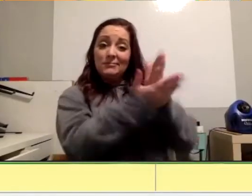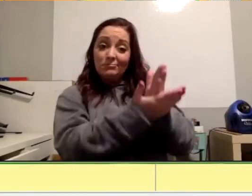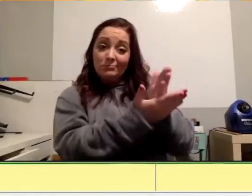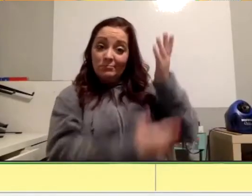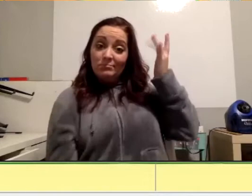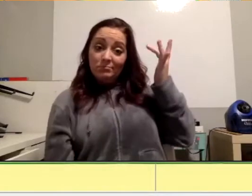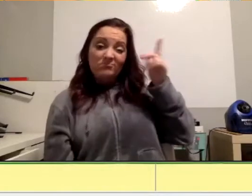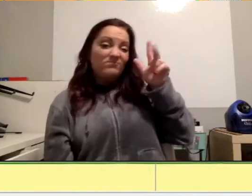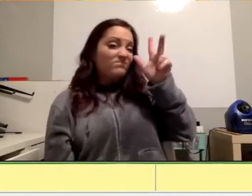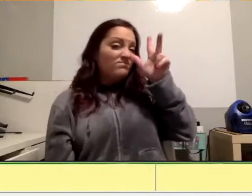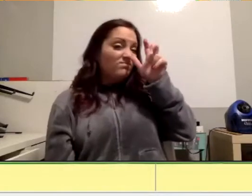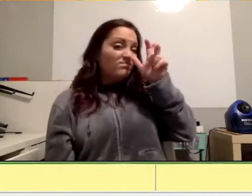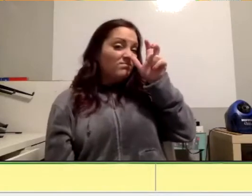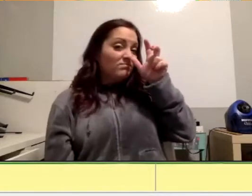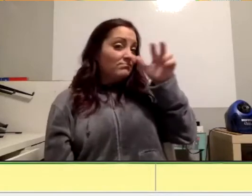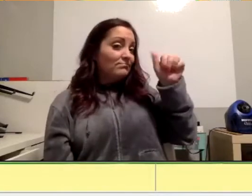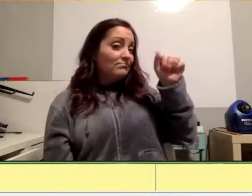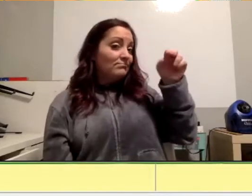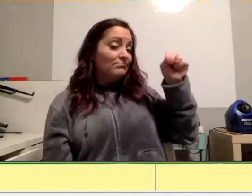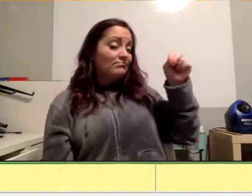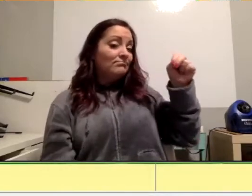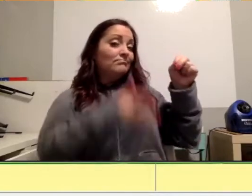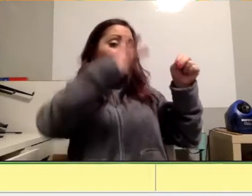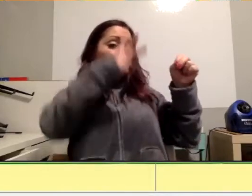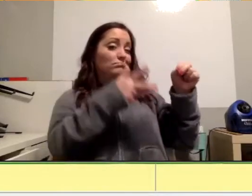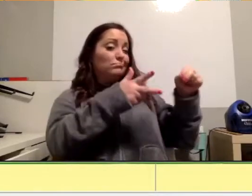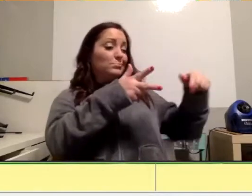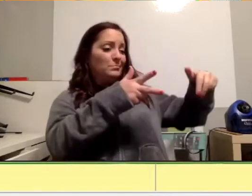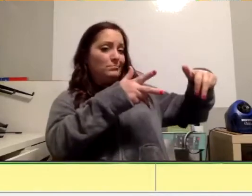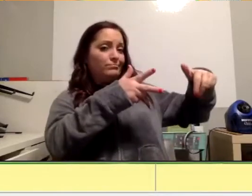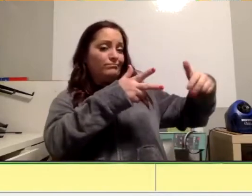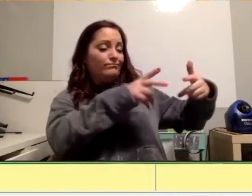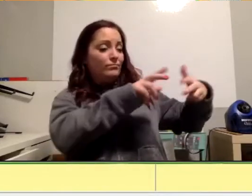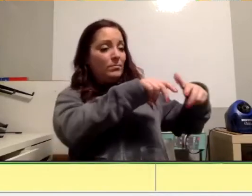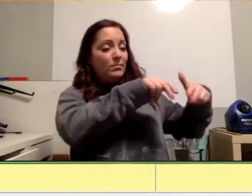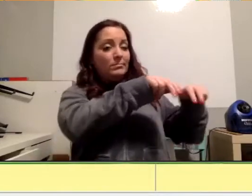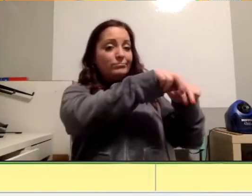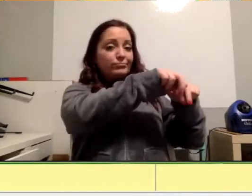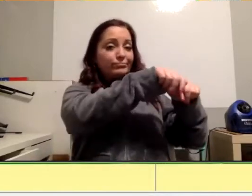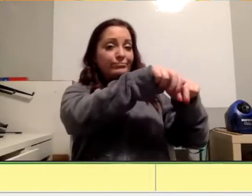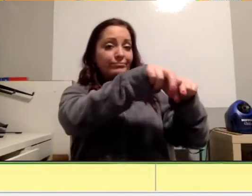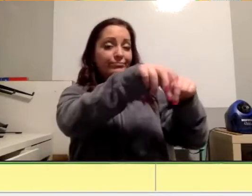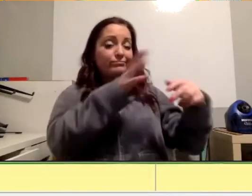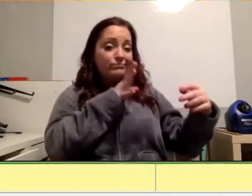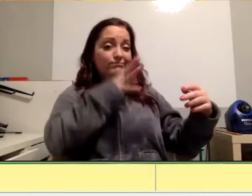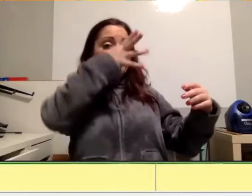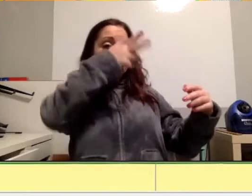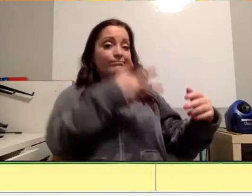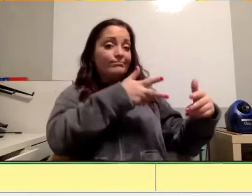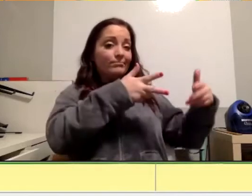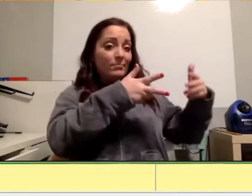Another sign, it says, stop for ant crossing.